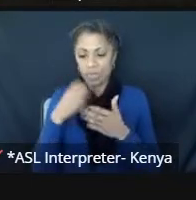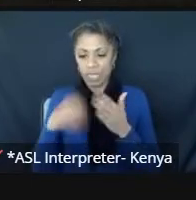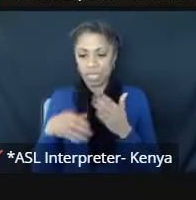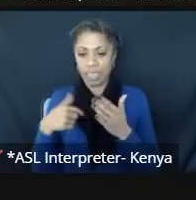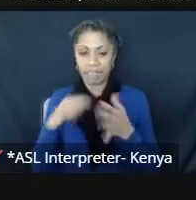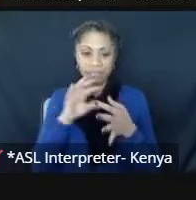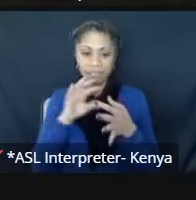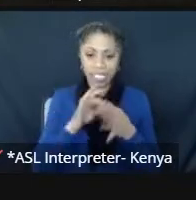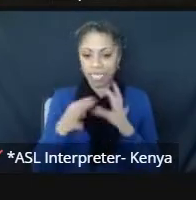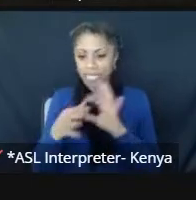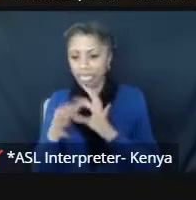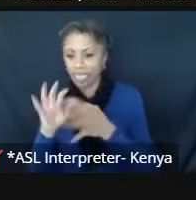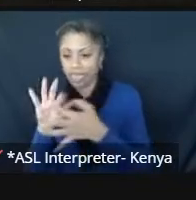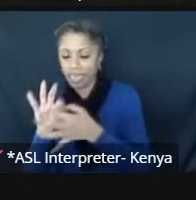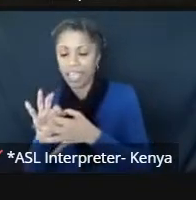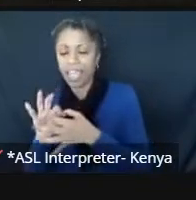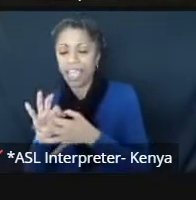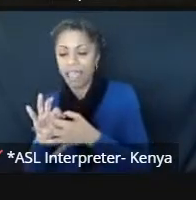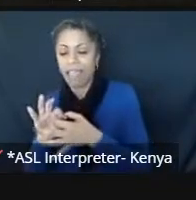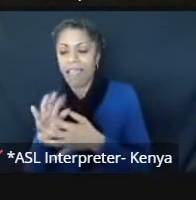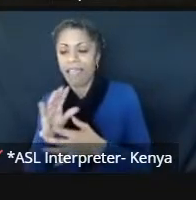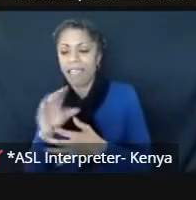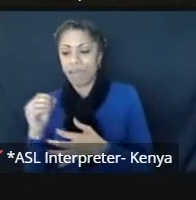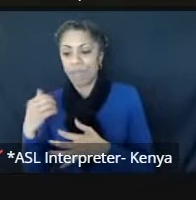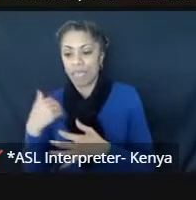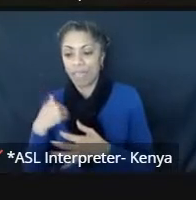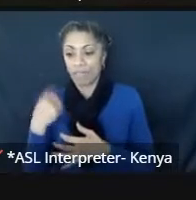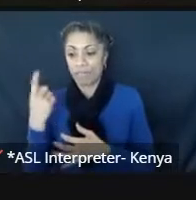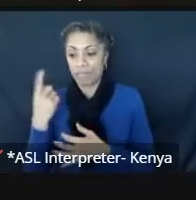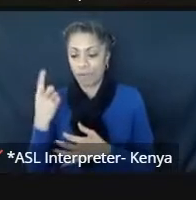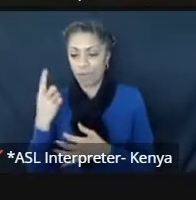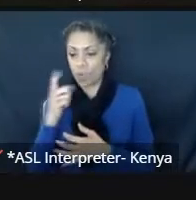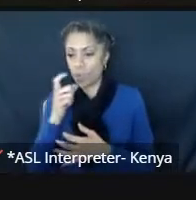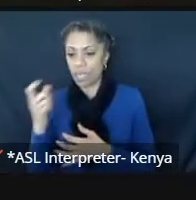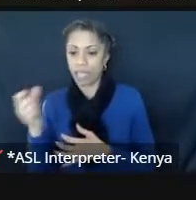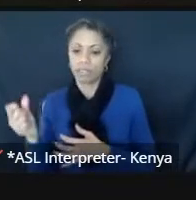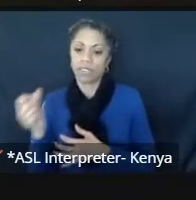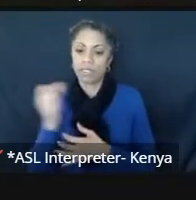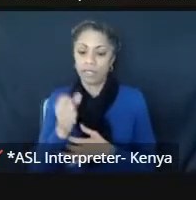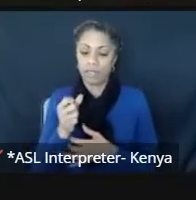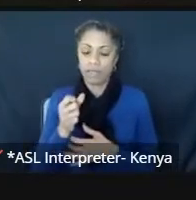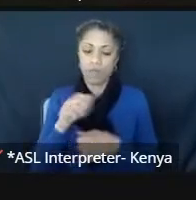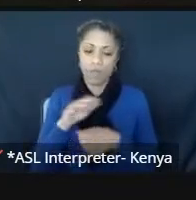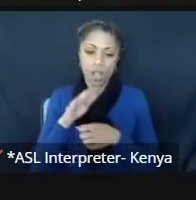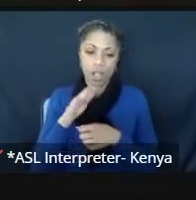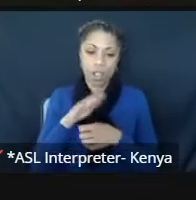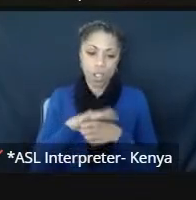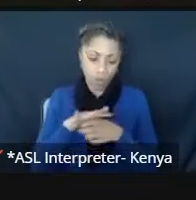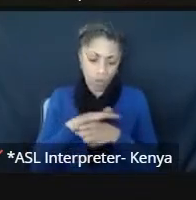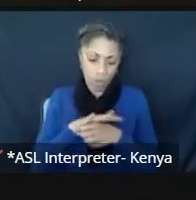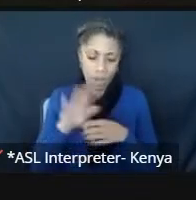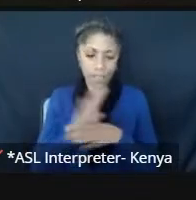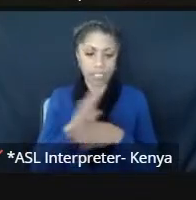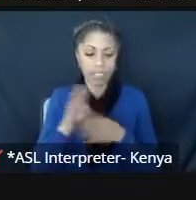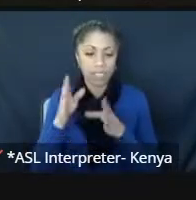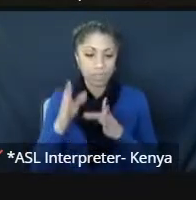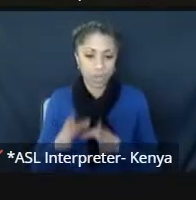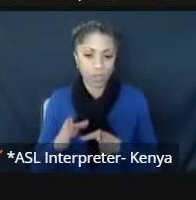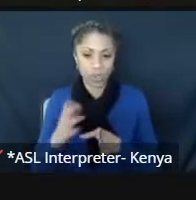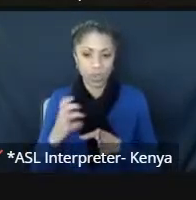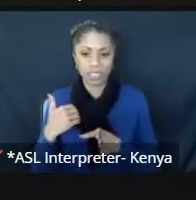had someone that is serving in the political sector as well as a local business person jump on board with us as